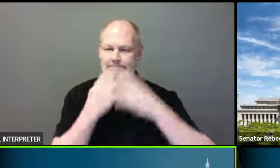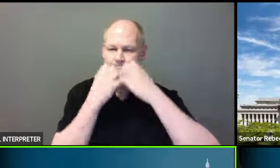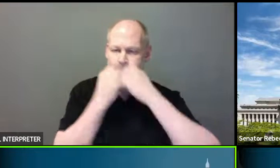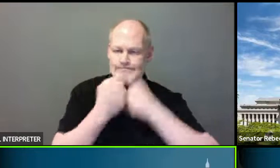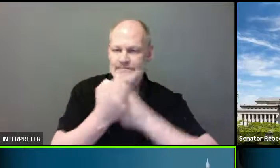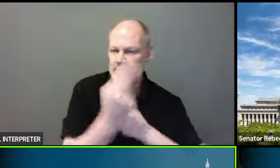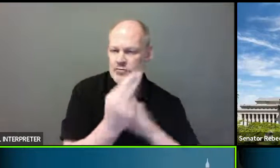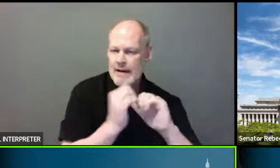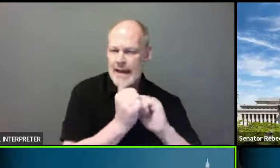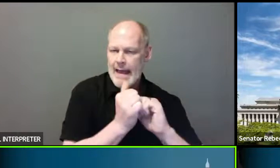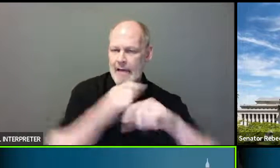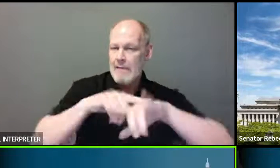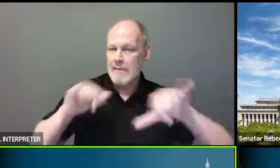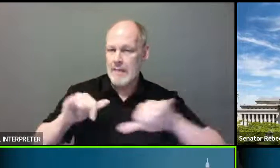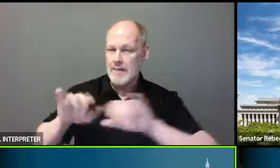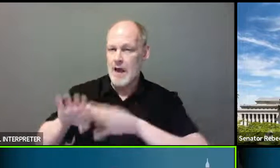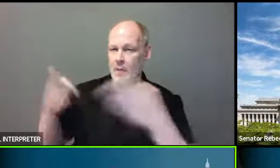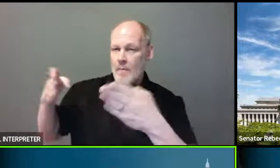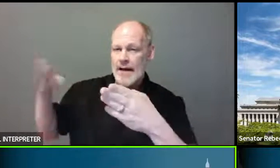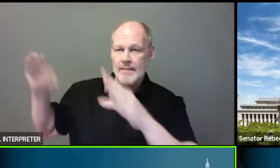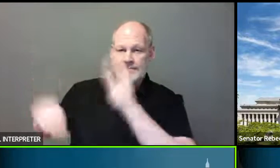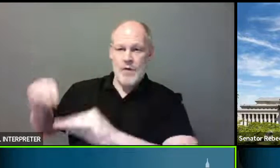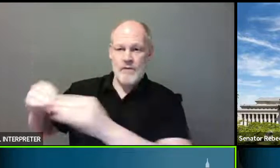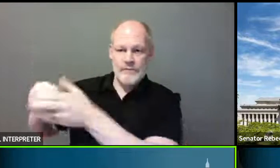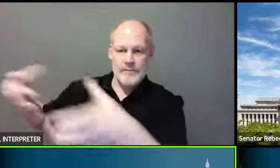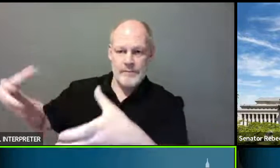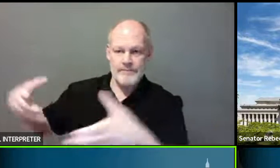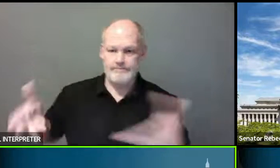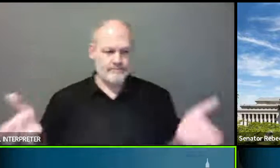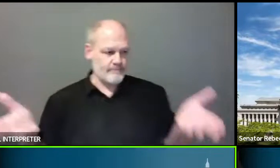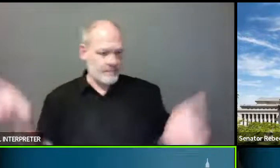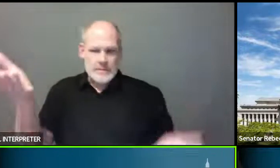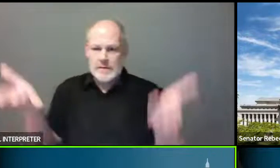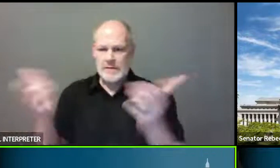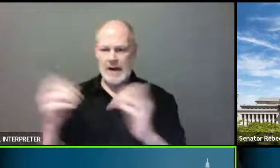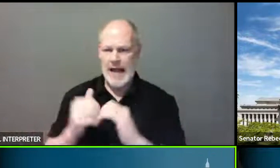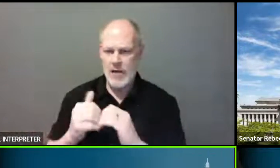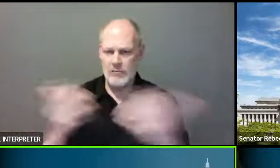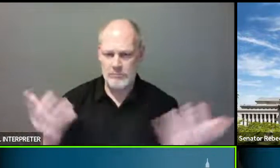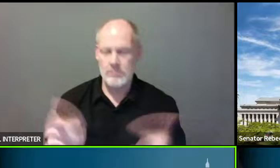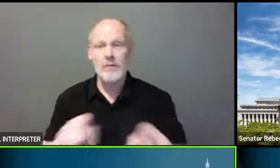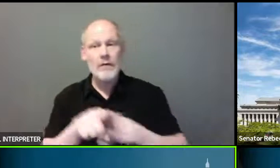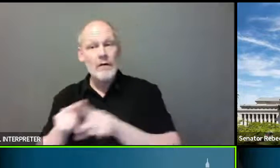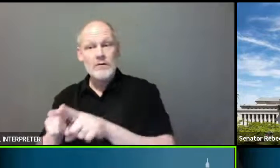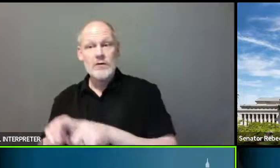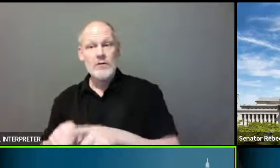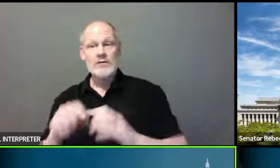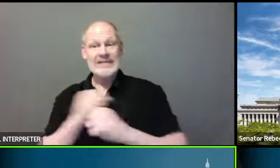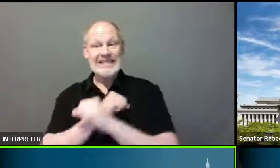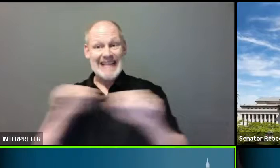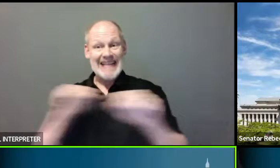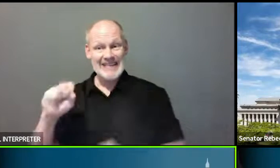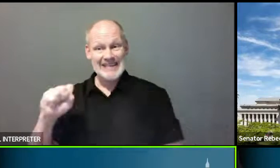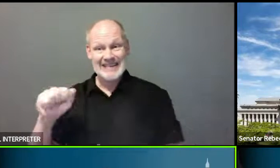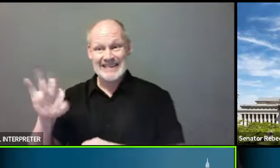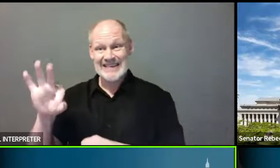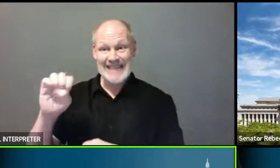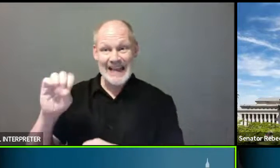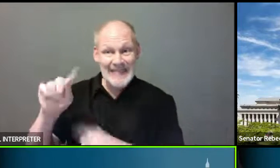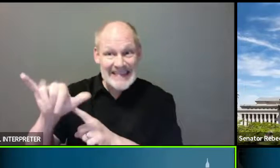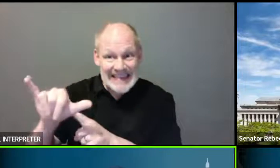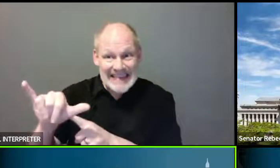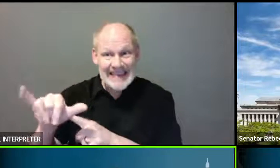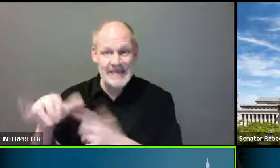preserve these places and their character and their history. We also need to ensure the safety of those who live there. I think of